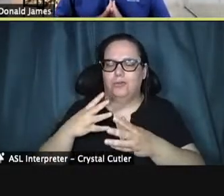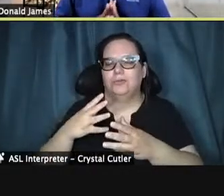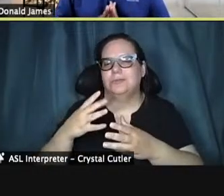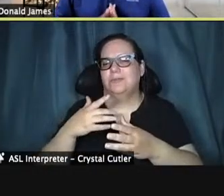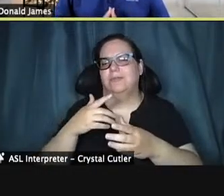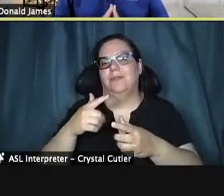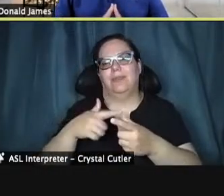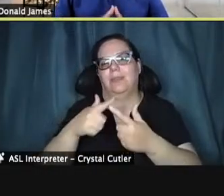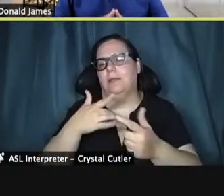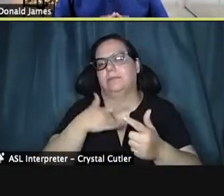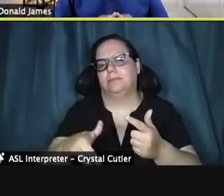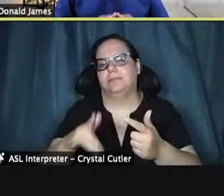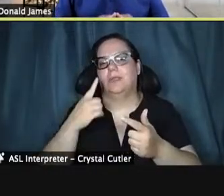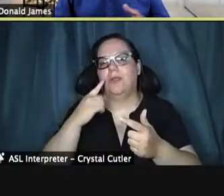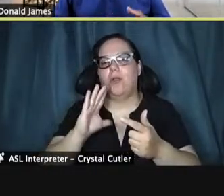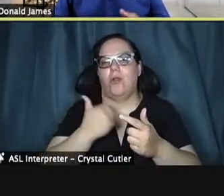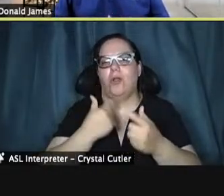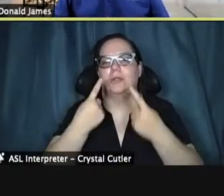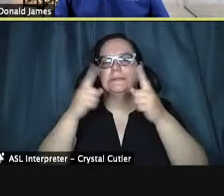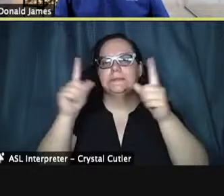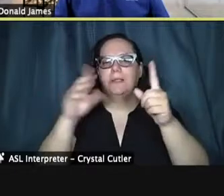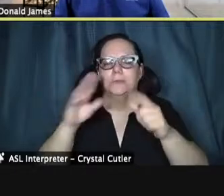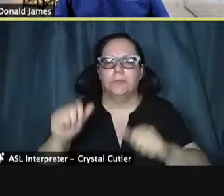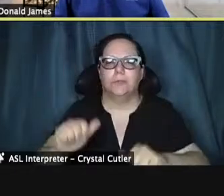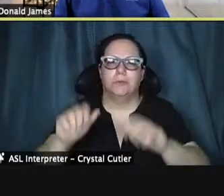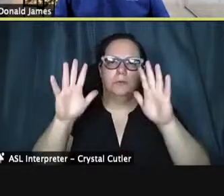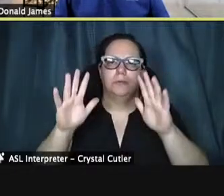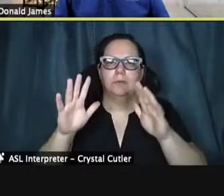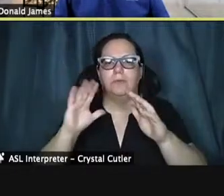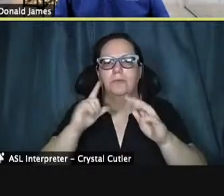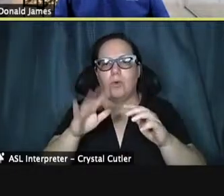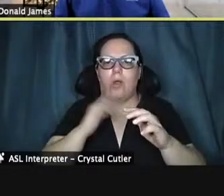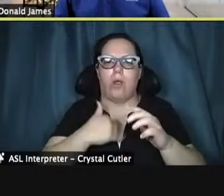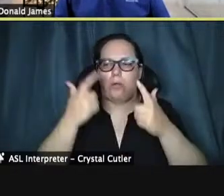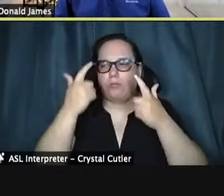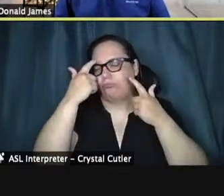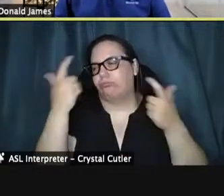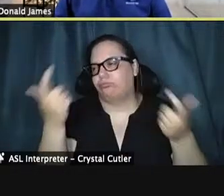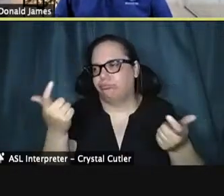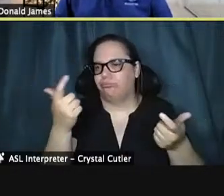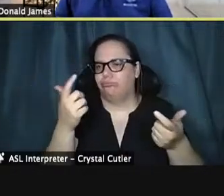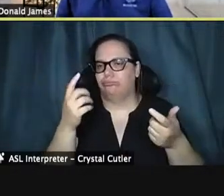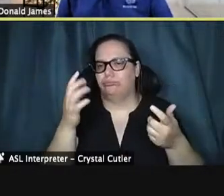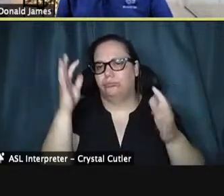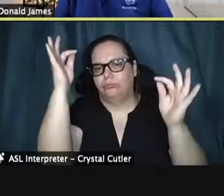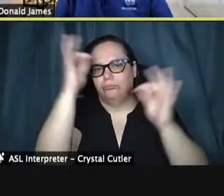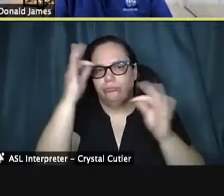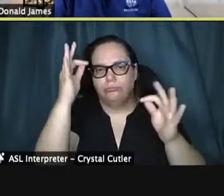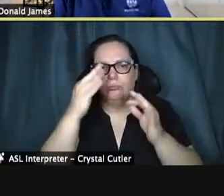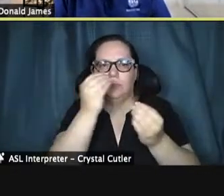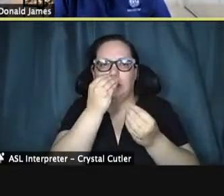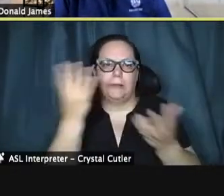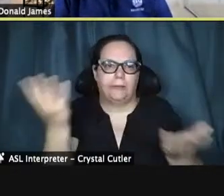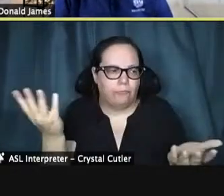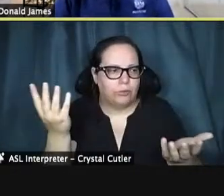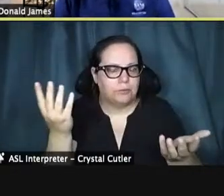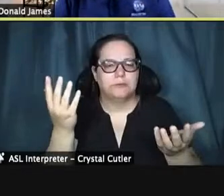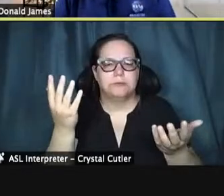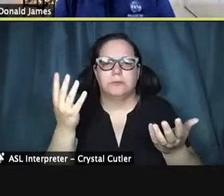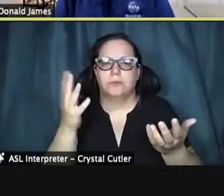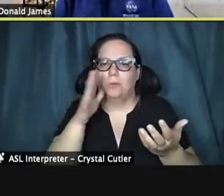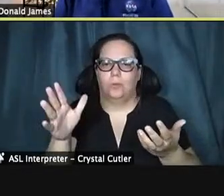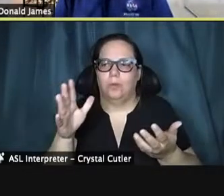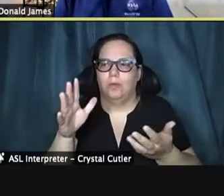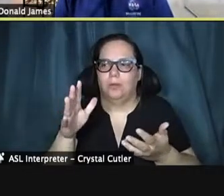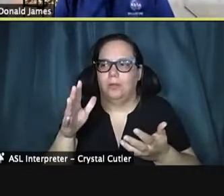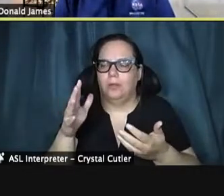the sacrificial altar of our righteousness, our ignorance, or indifference. Successful exploration for good